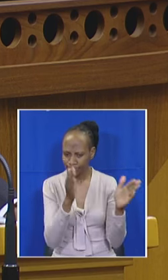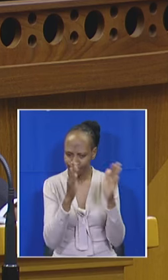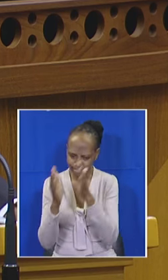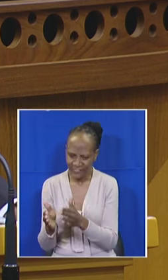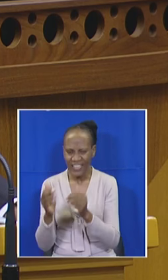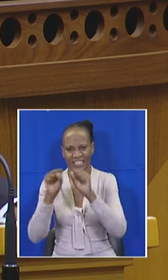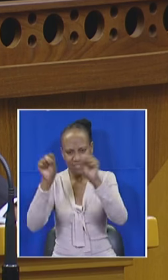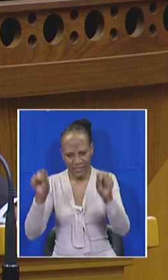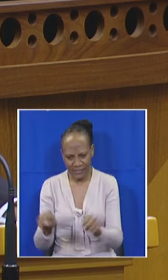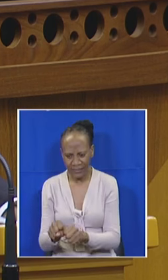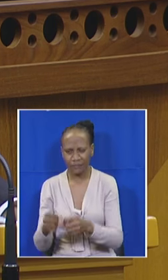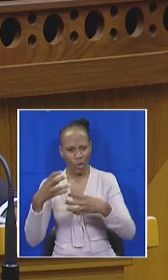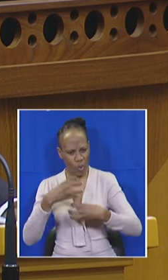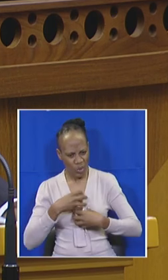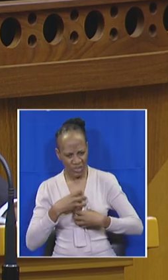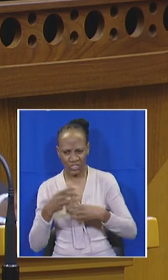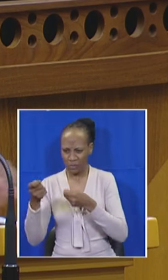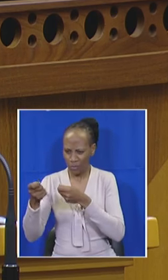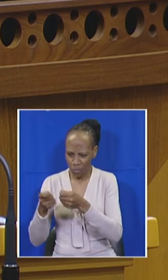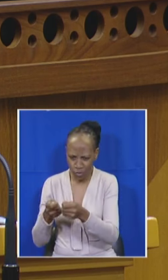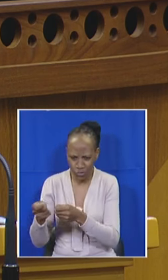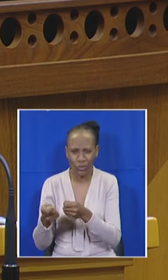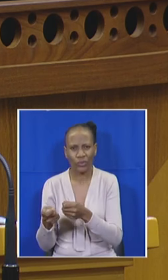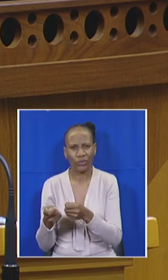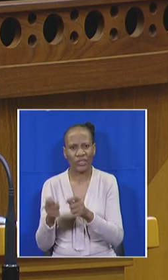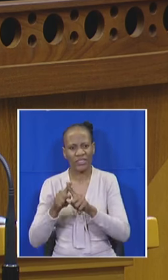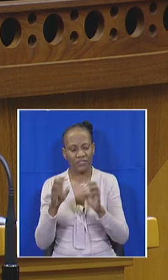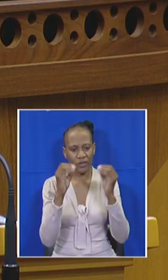ownership, control, and institutions.